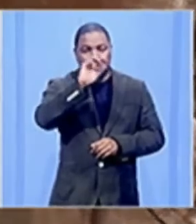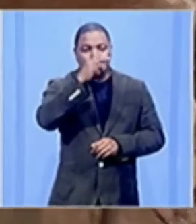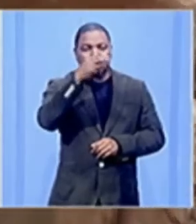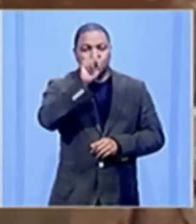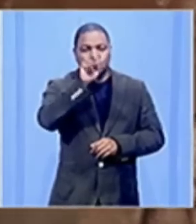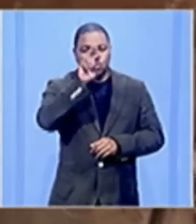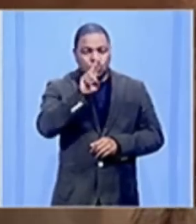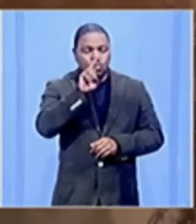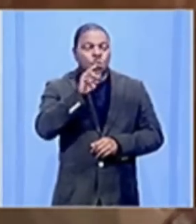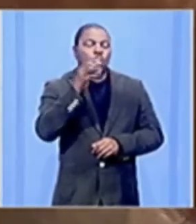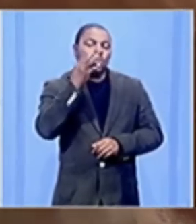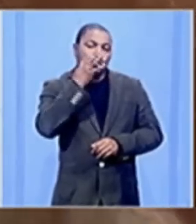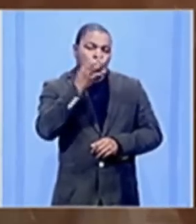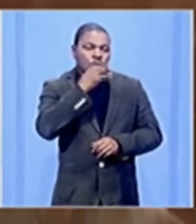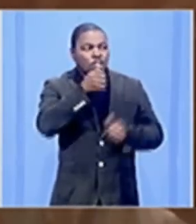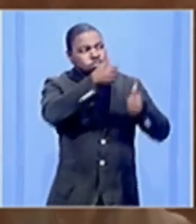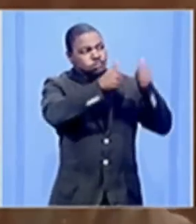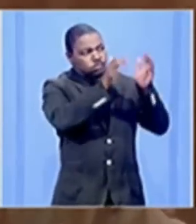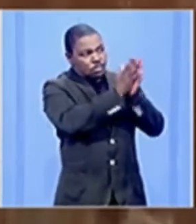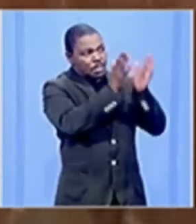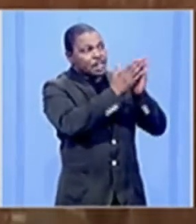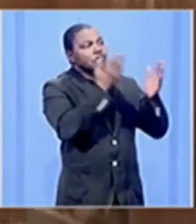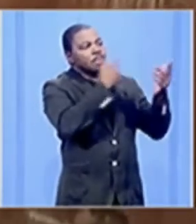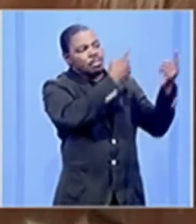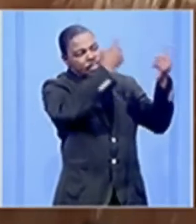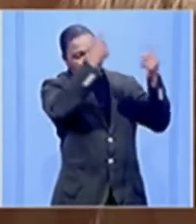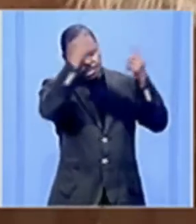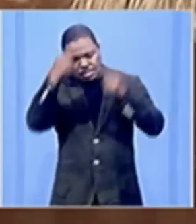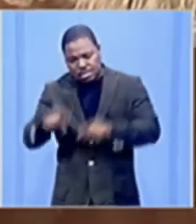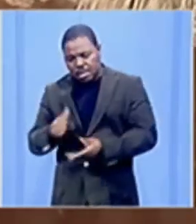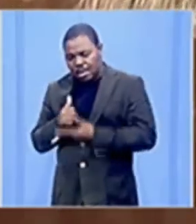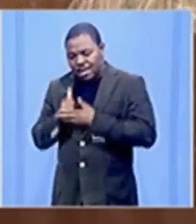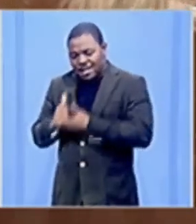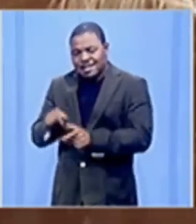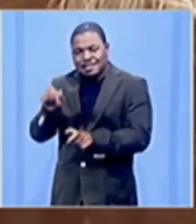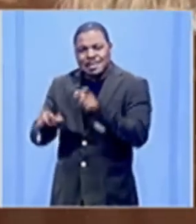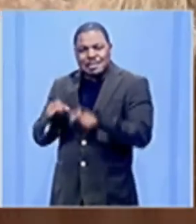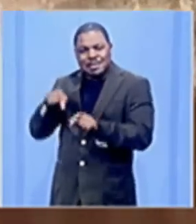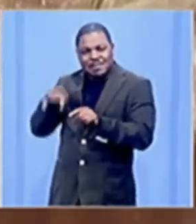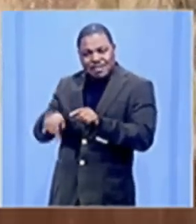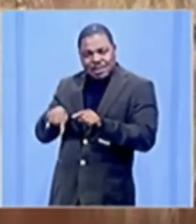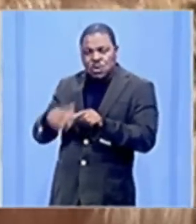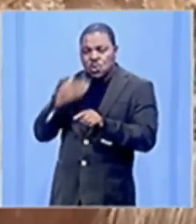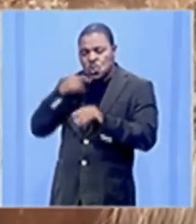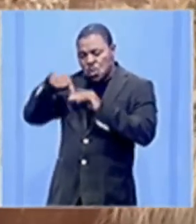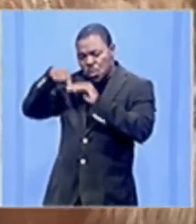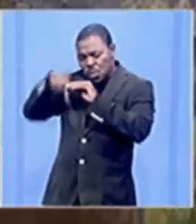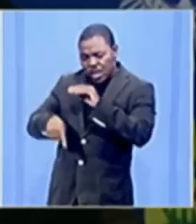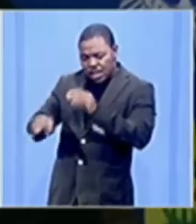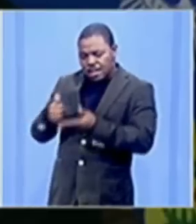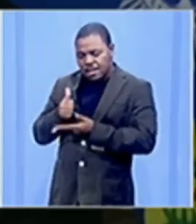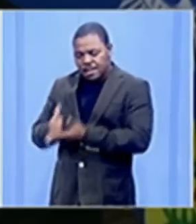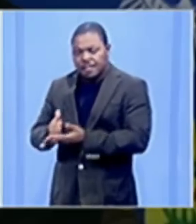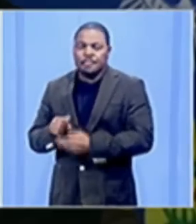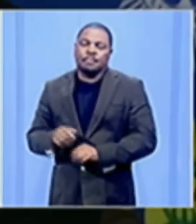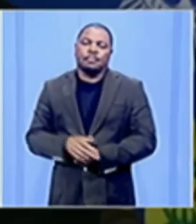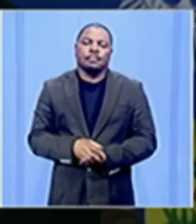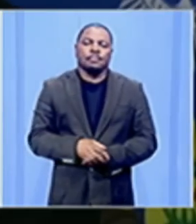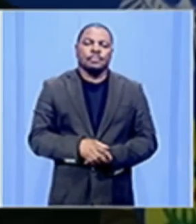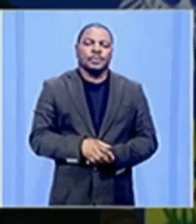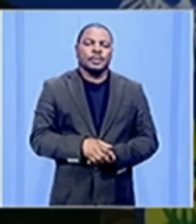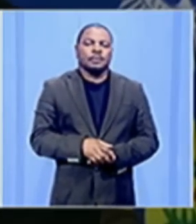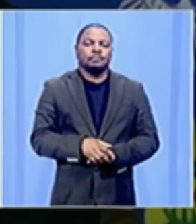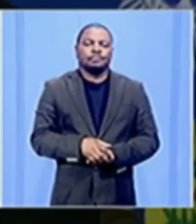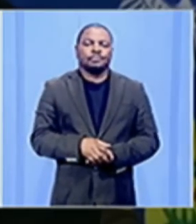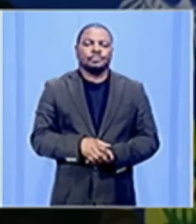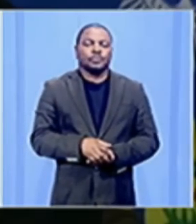itsitse gore ba kopile baitsanape go tla go thusa mo letsholo la go falodisa batho ba ba epang se mo molaong kwa shafting eno. They are